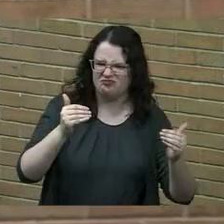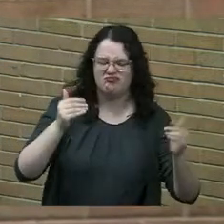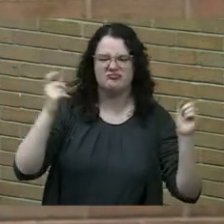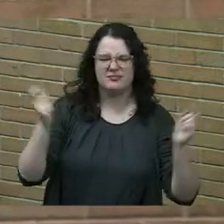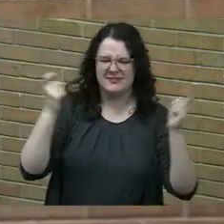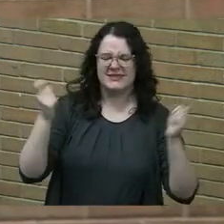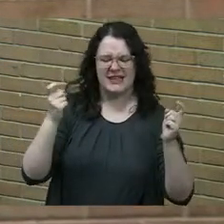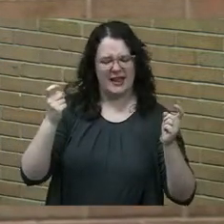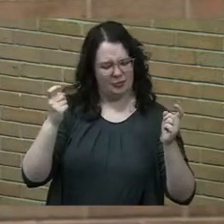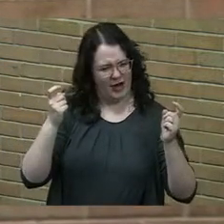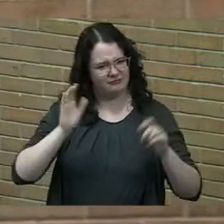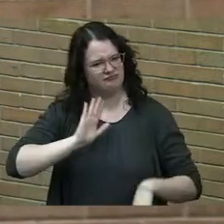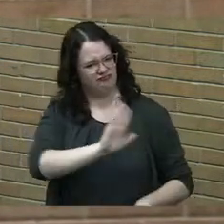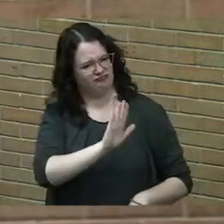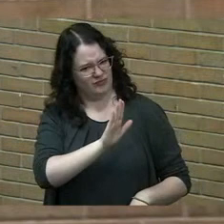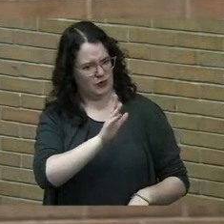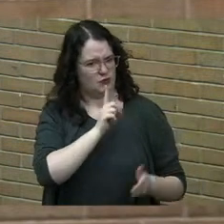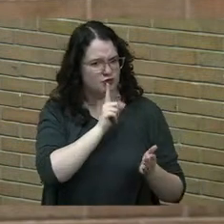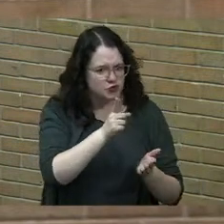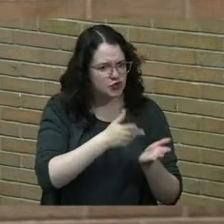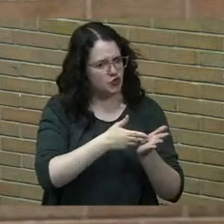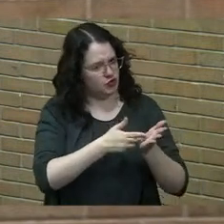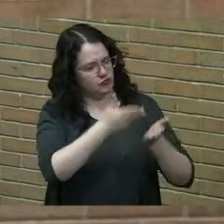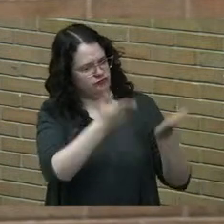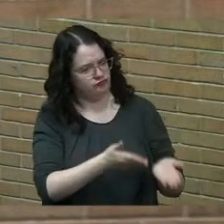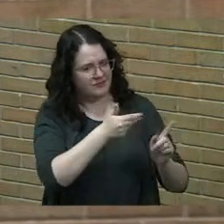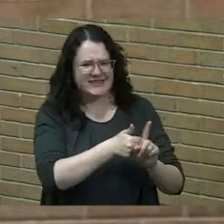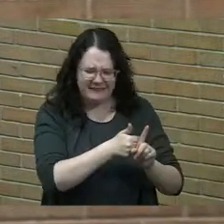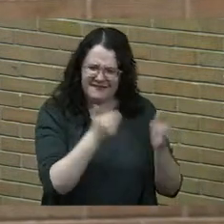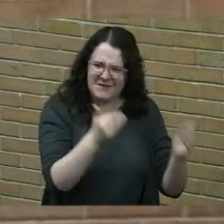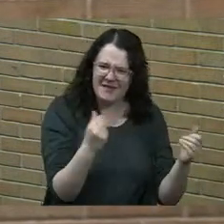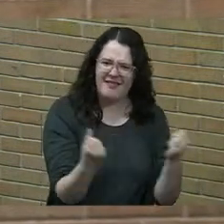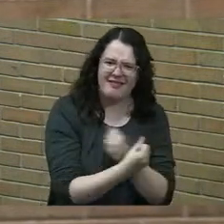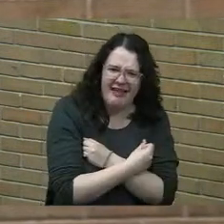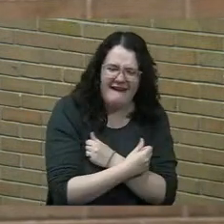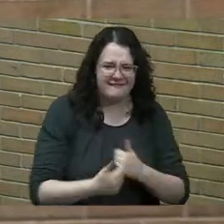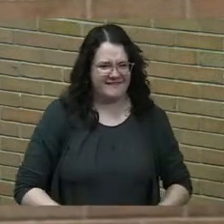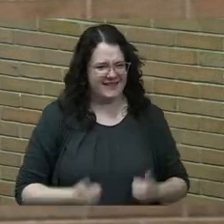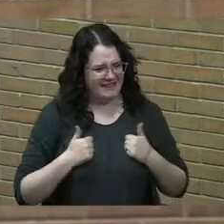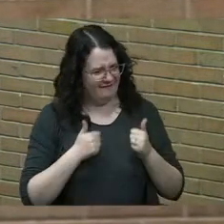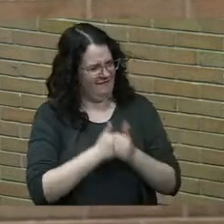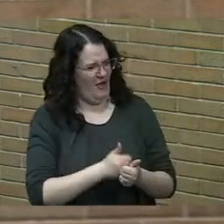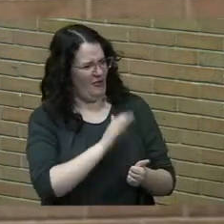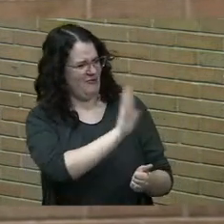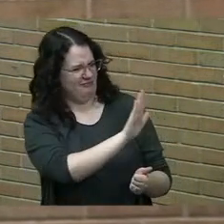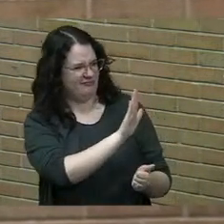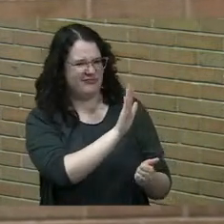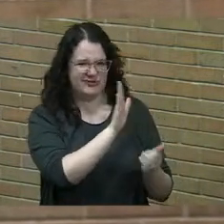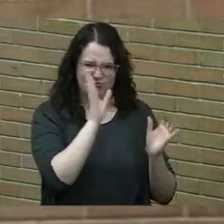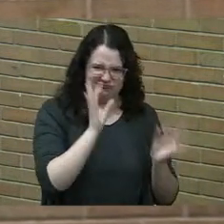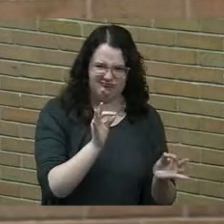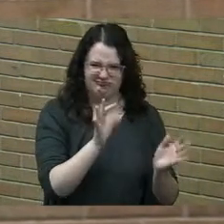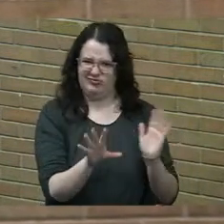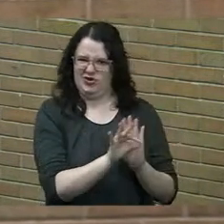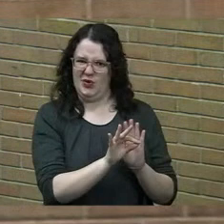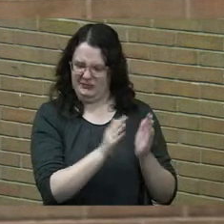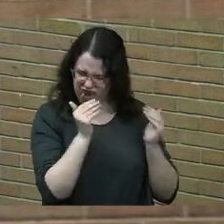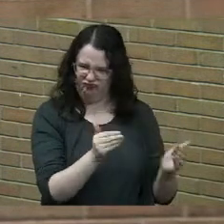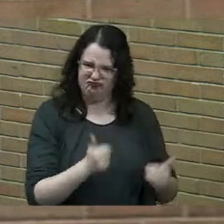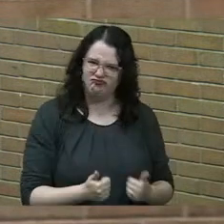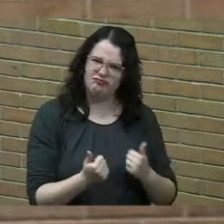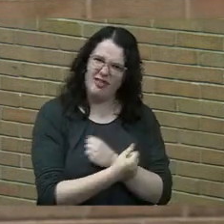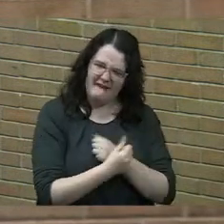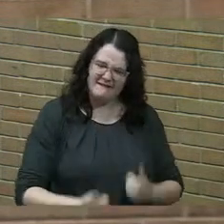selves and to love and live as they choose to love and live. In the Rochester